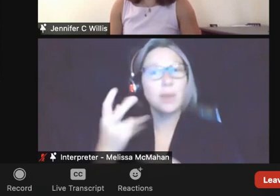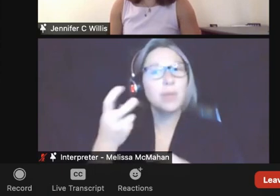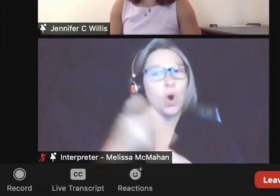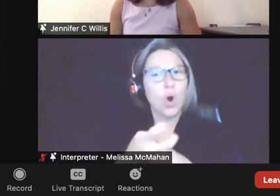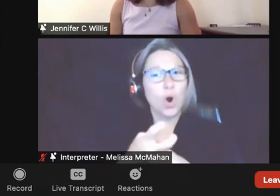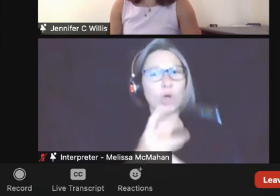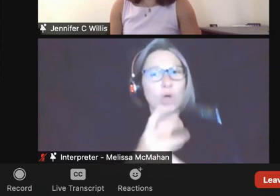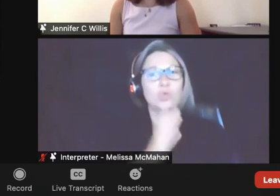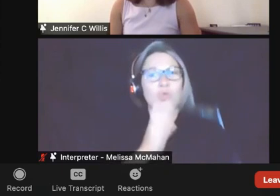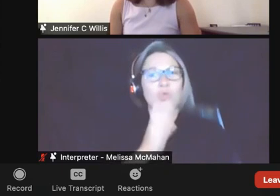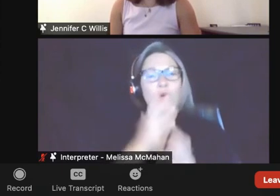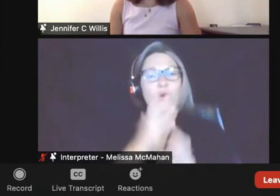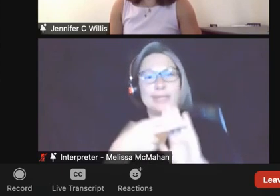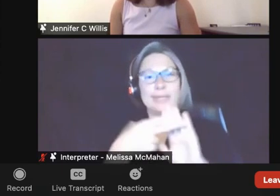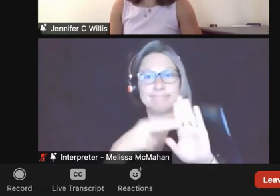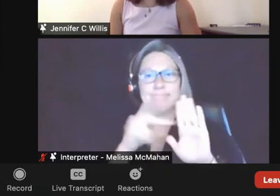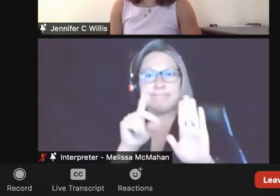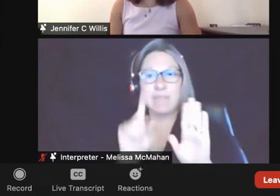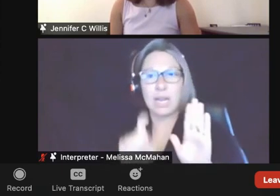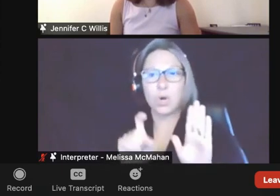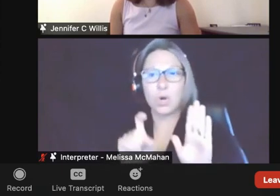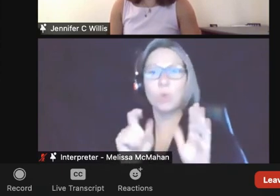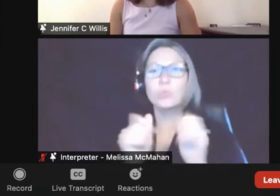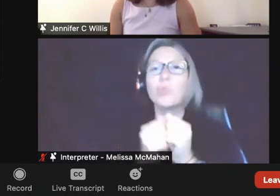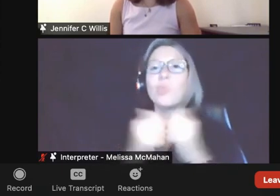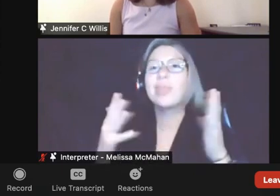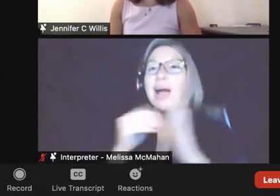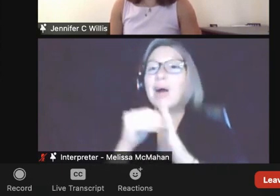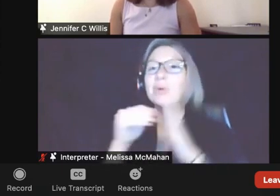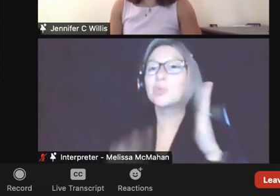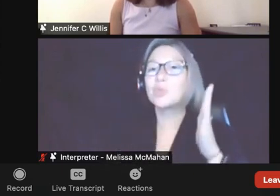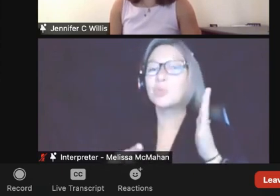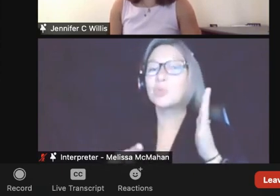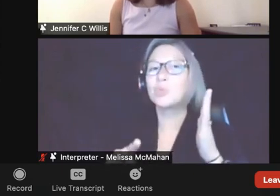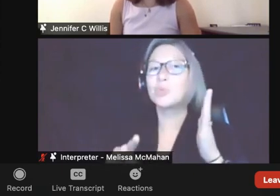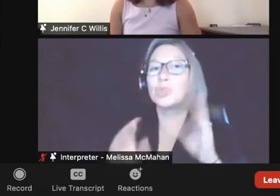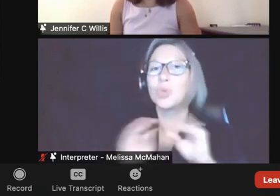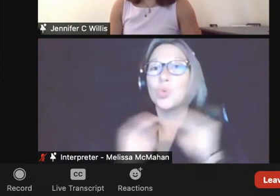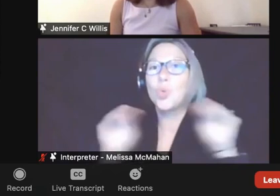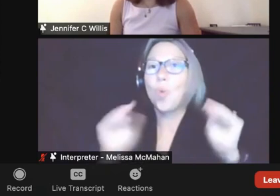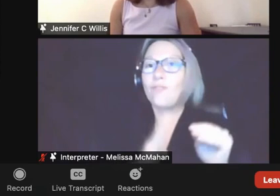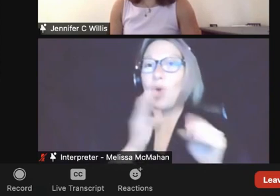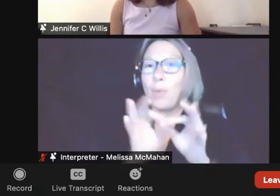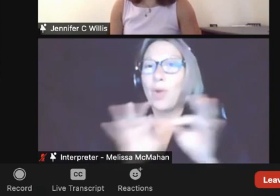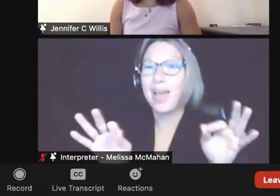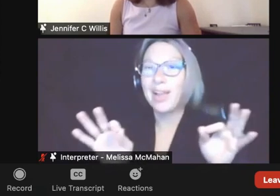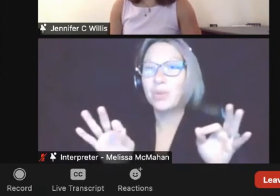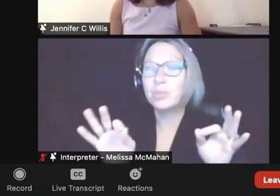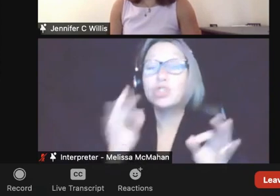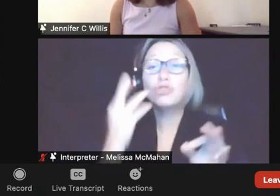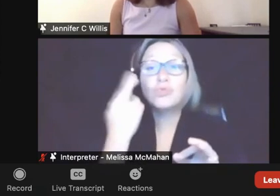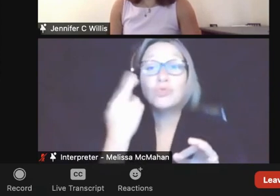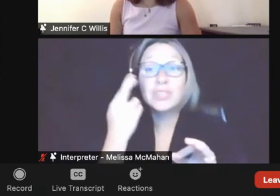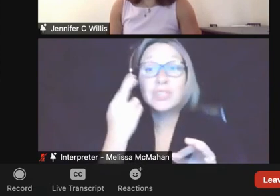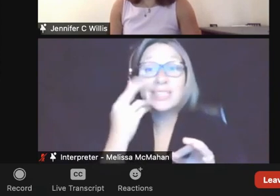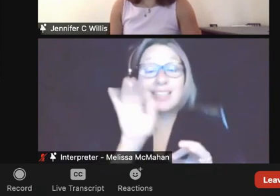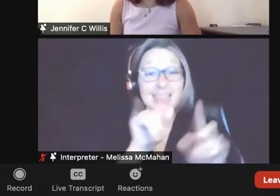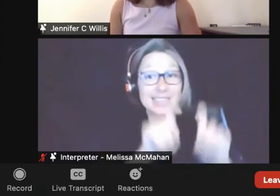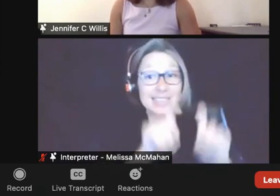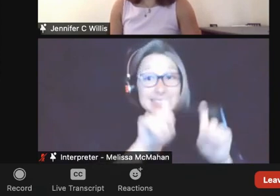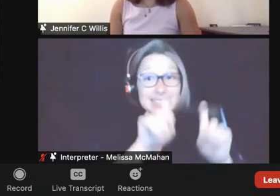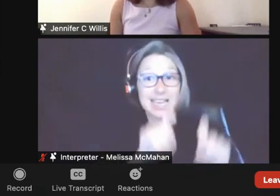have formal language, because often the tests for diagnosis rely on response